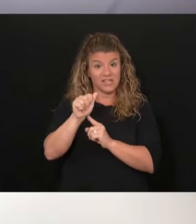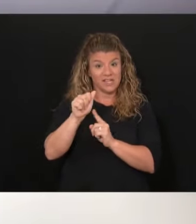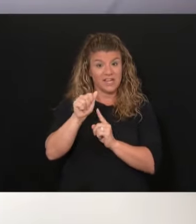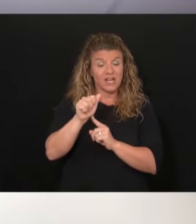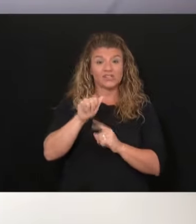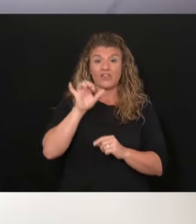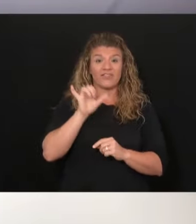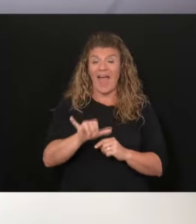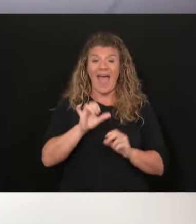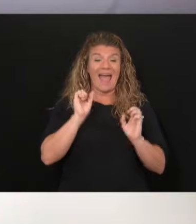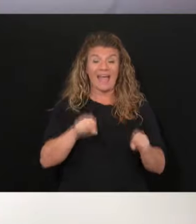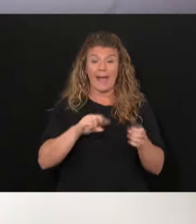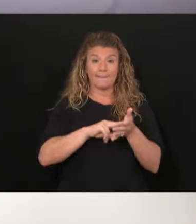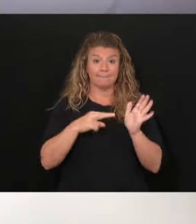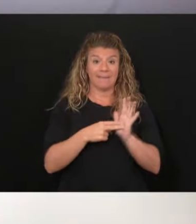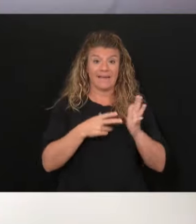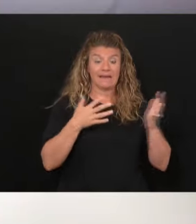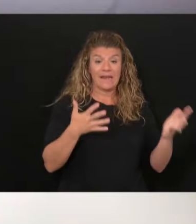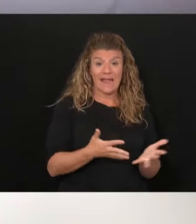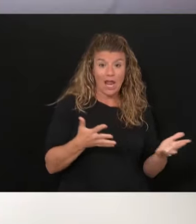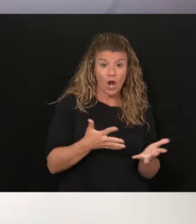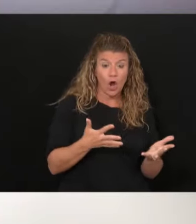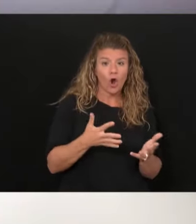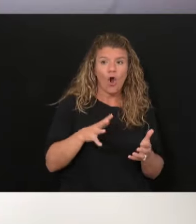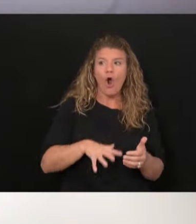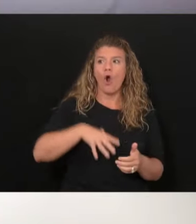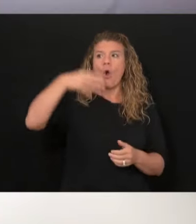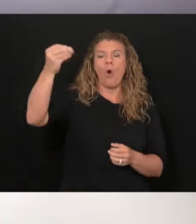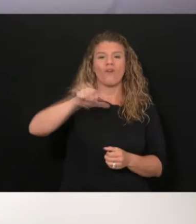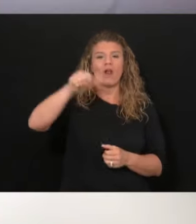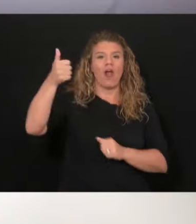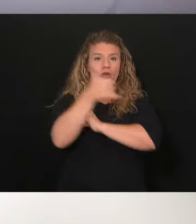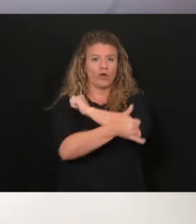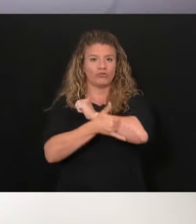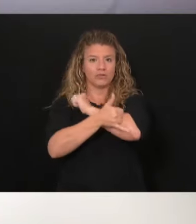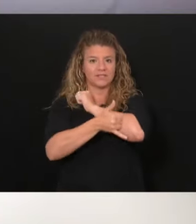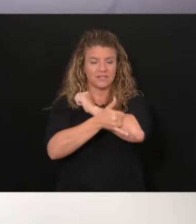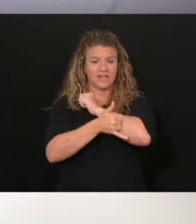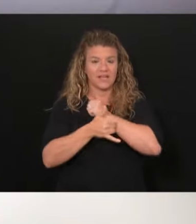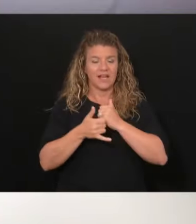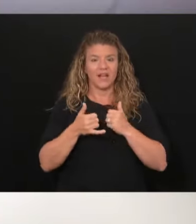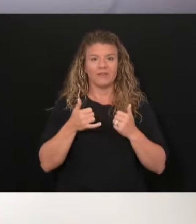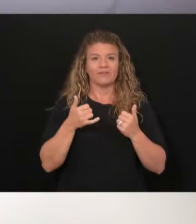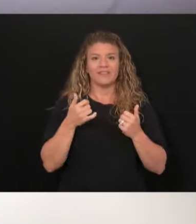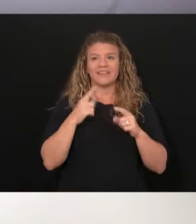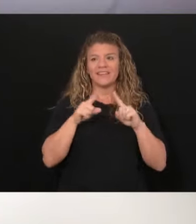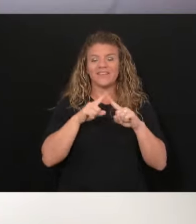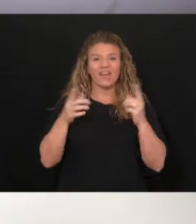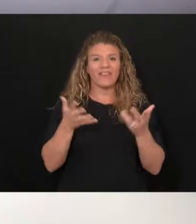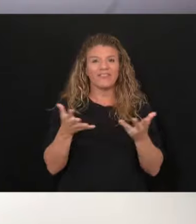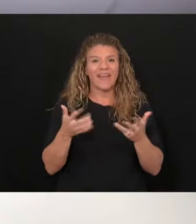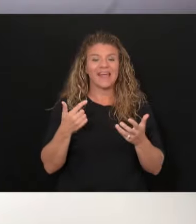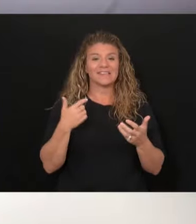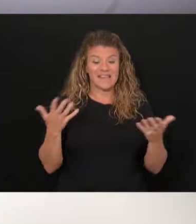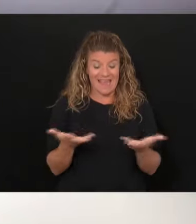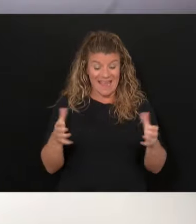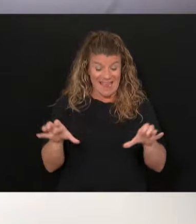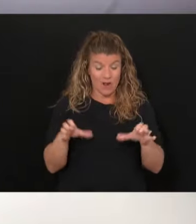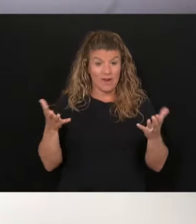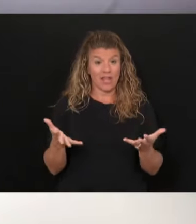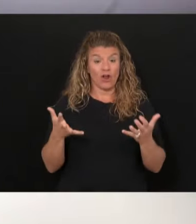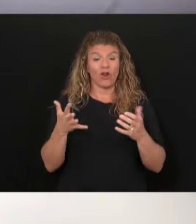overseas mission overseas or doing the things that we do here with Hurricane Sandy, the derecho, the water